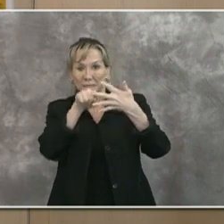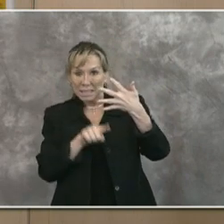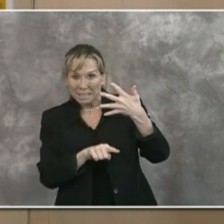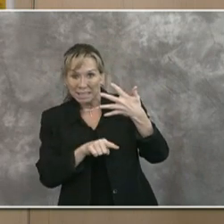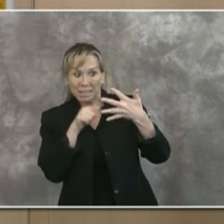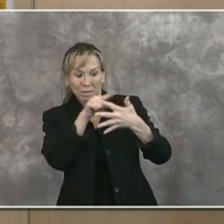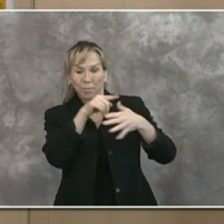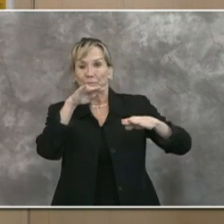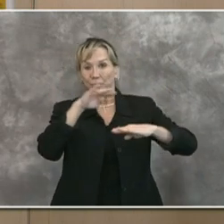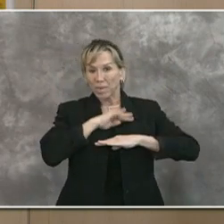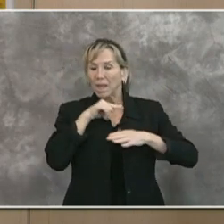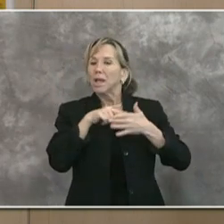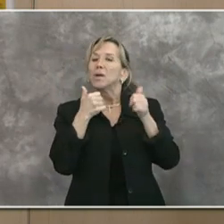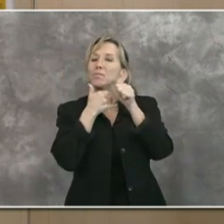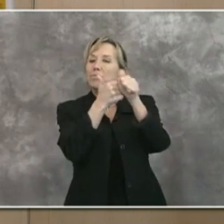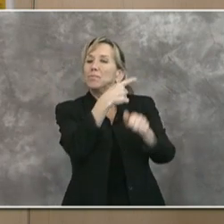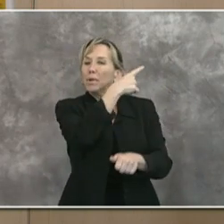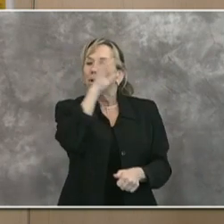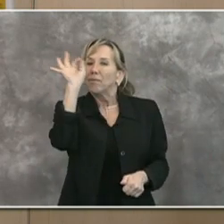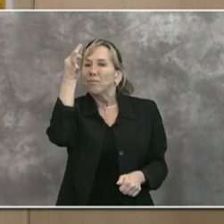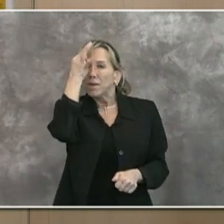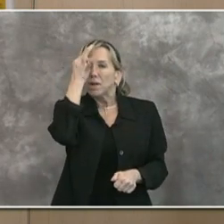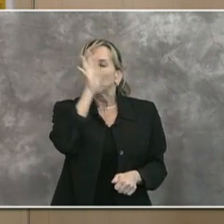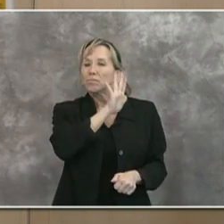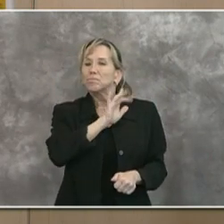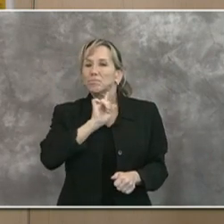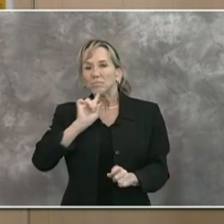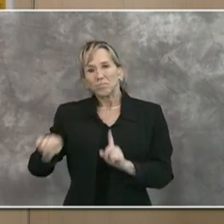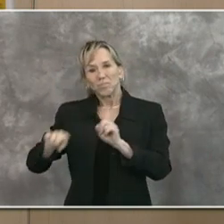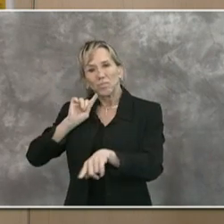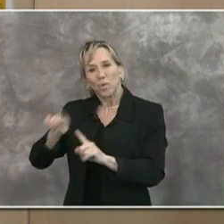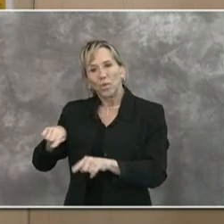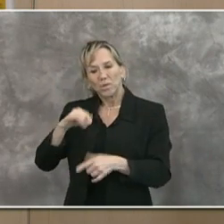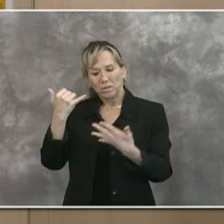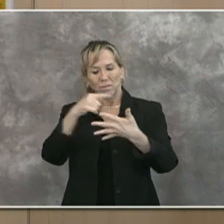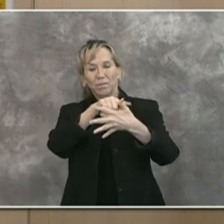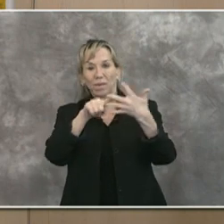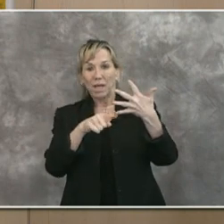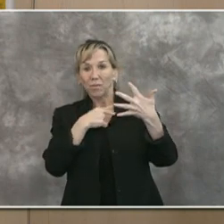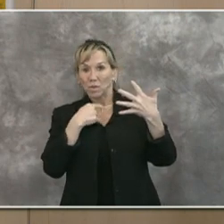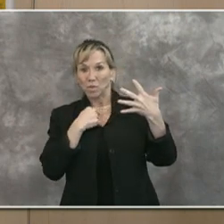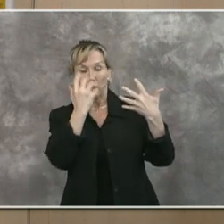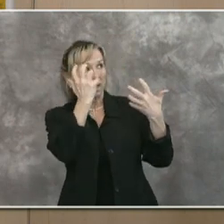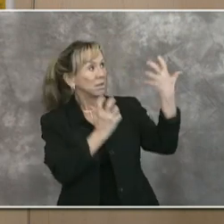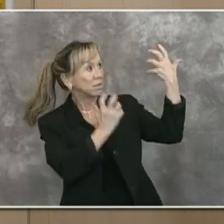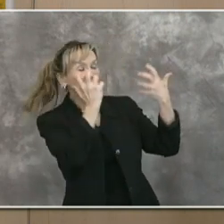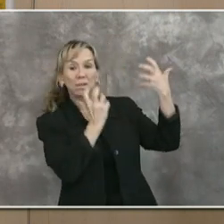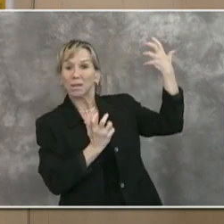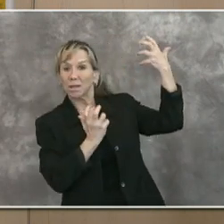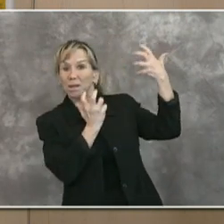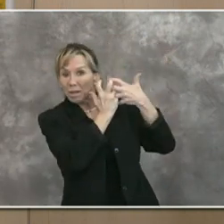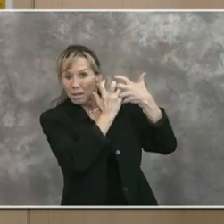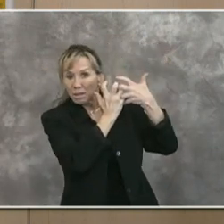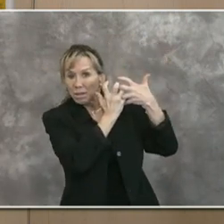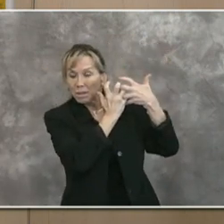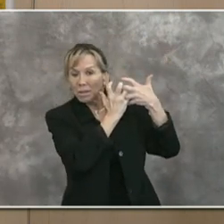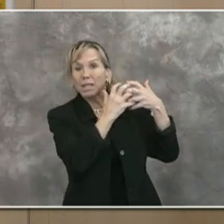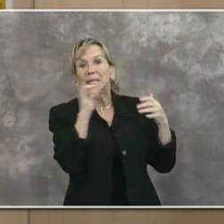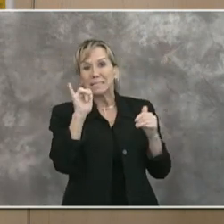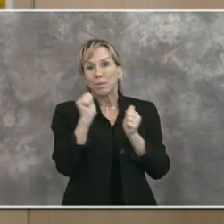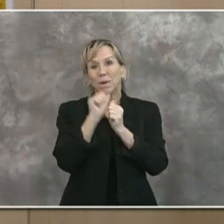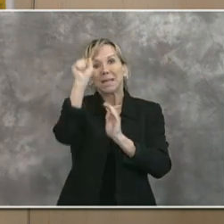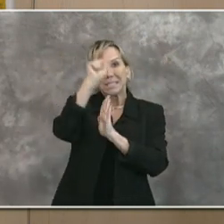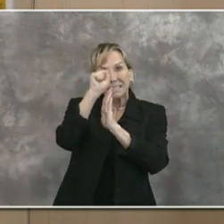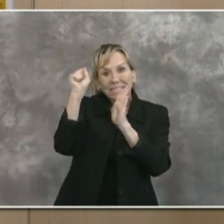part of the federal guidelines, and we are aligning those with the